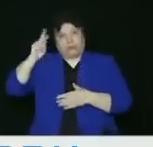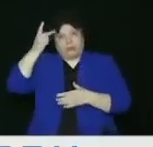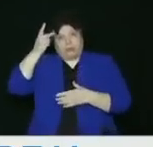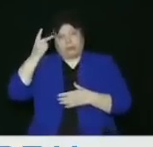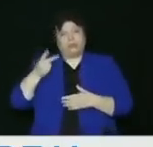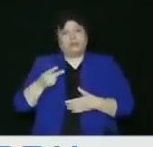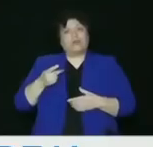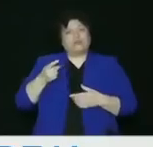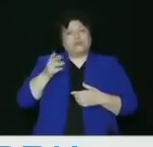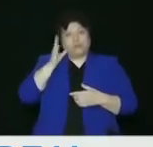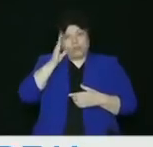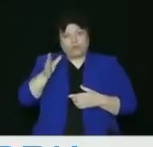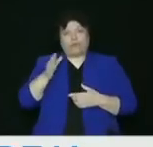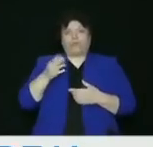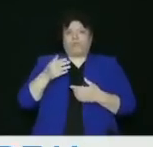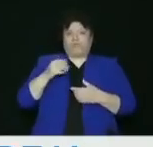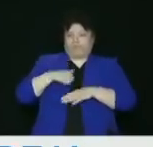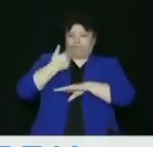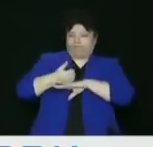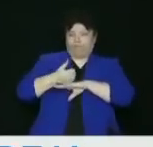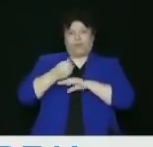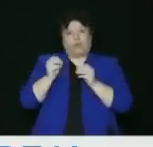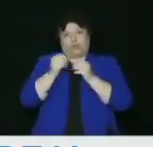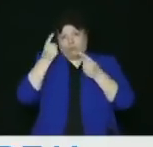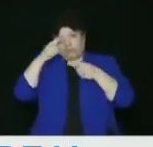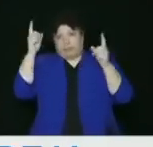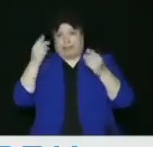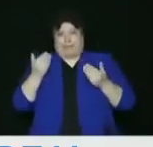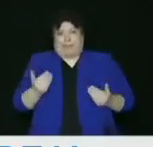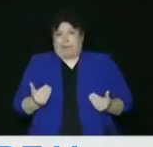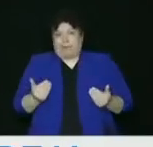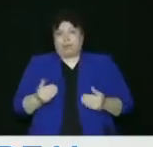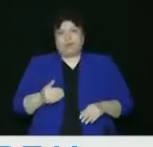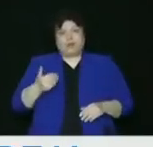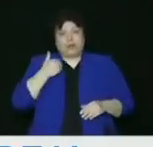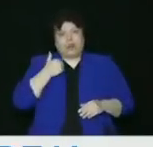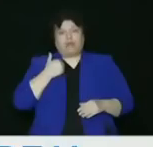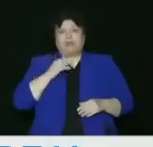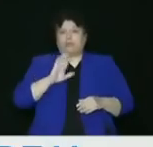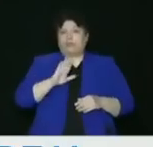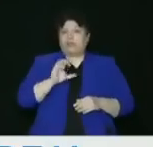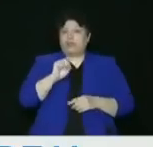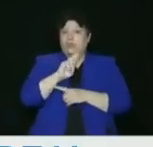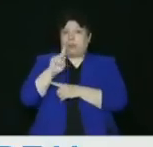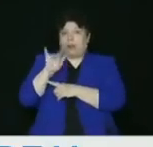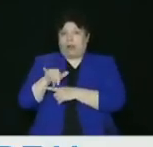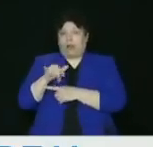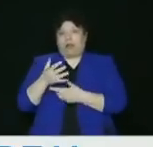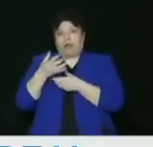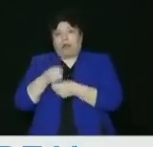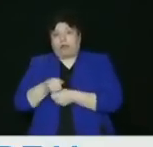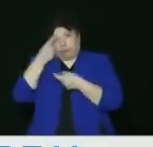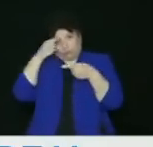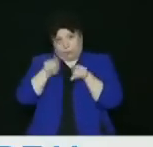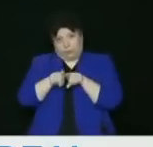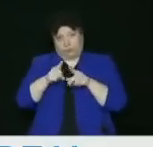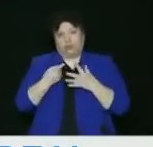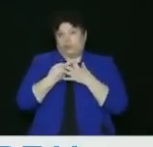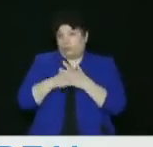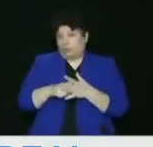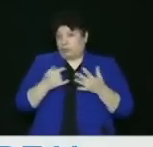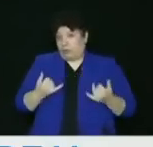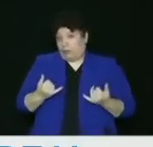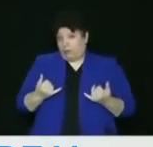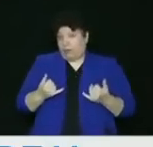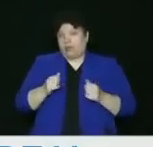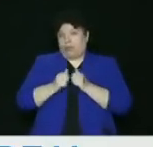for Canadians now. This supply and confidence agreement starts today and will be in place